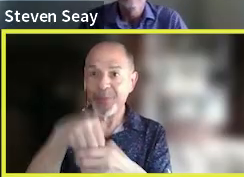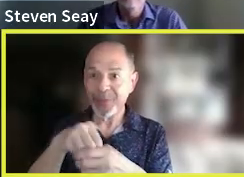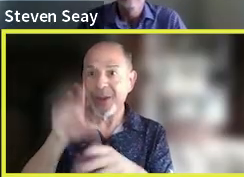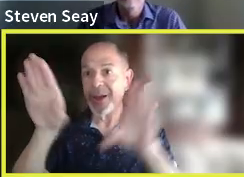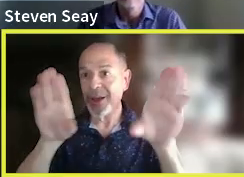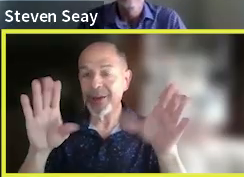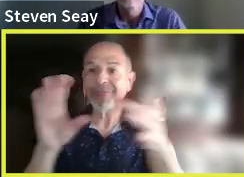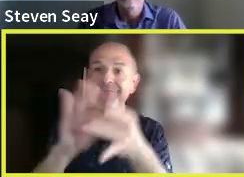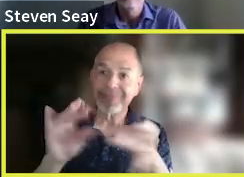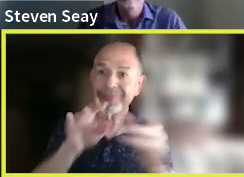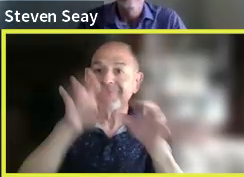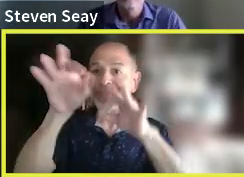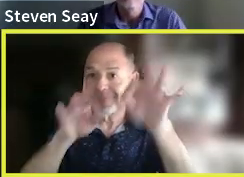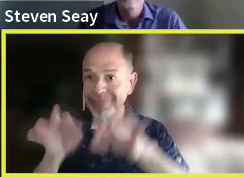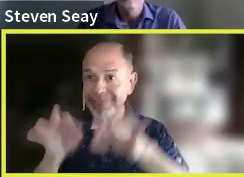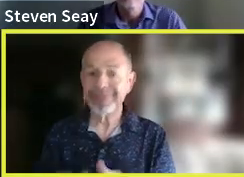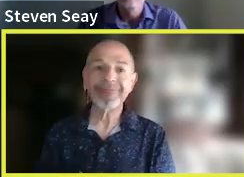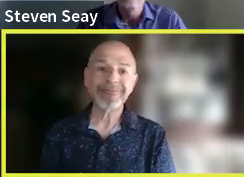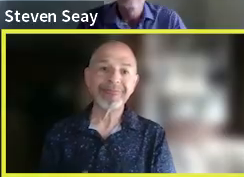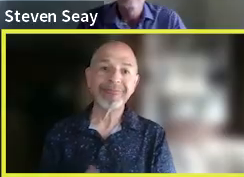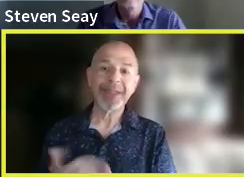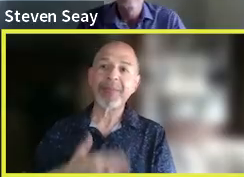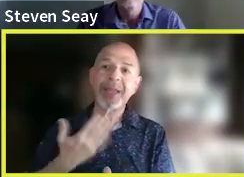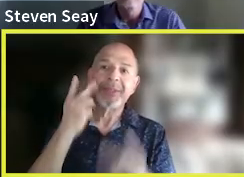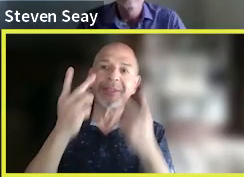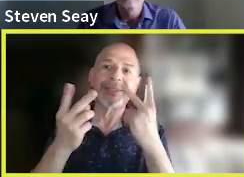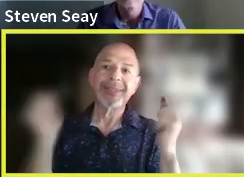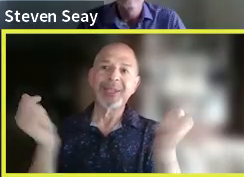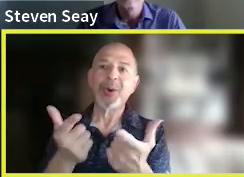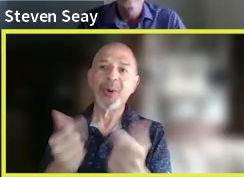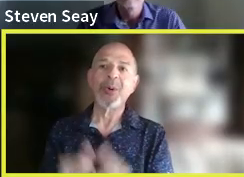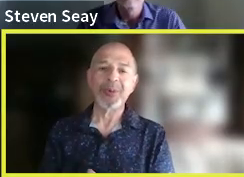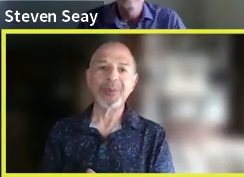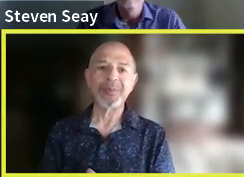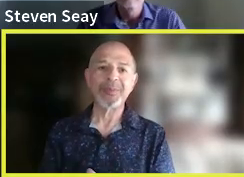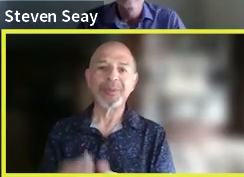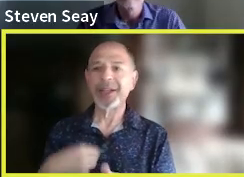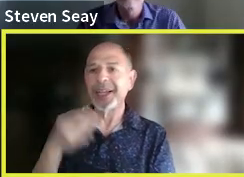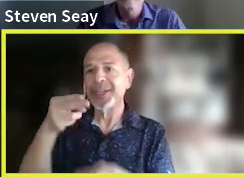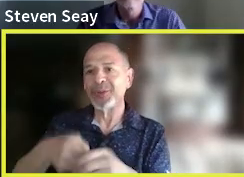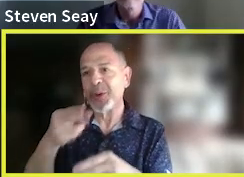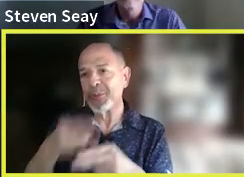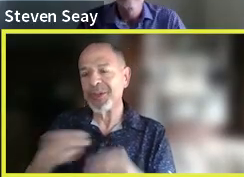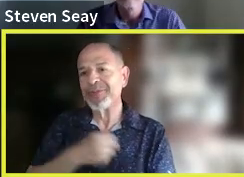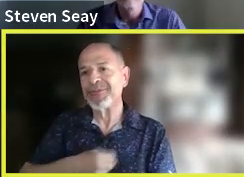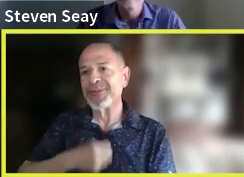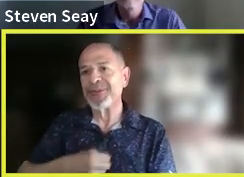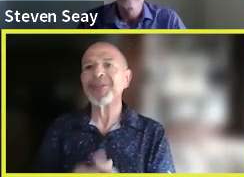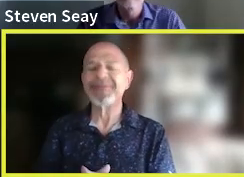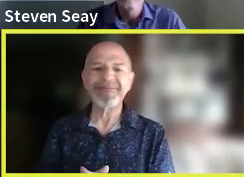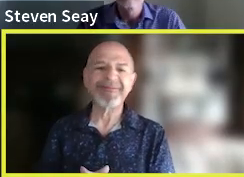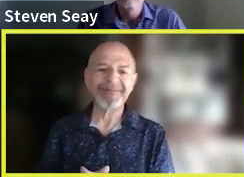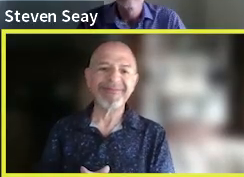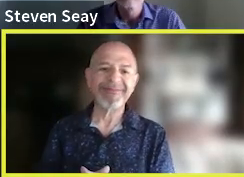and just glad to see everybody and be able to participate a little bit in the meeting today. Thanks, So Kevin.